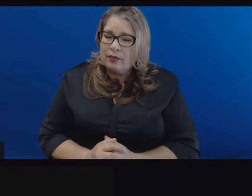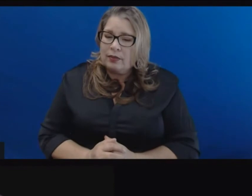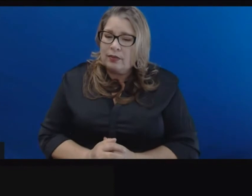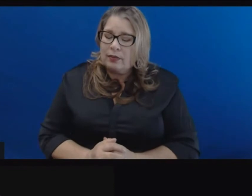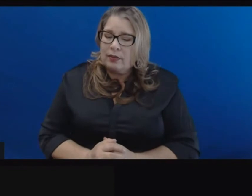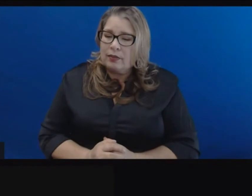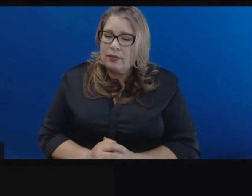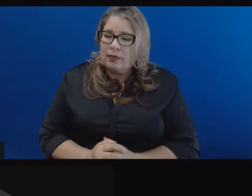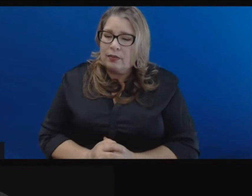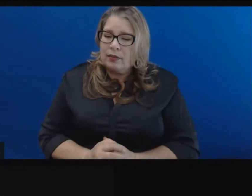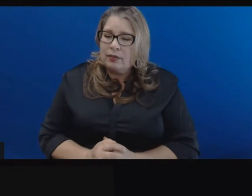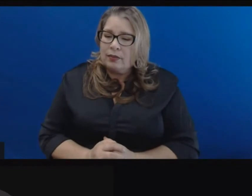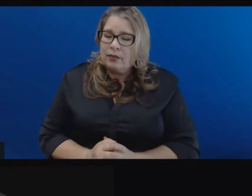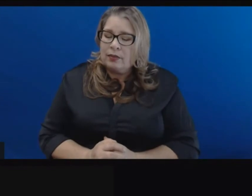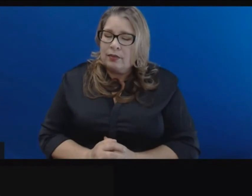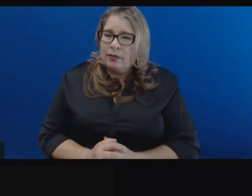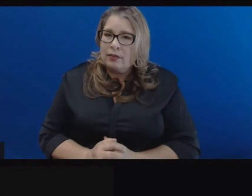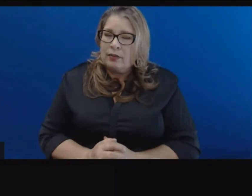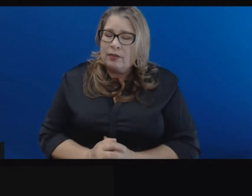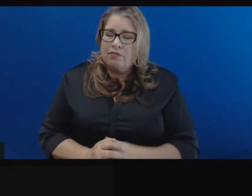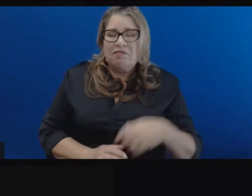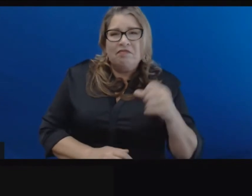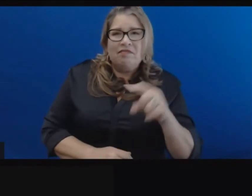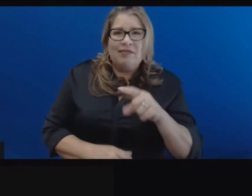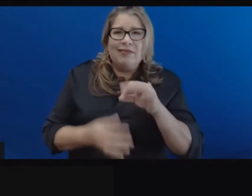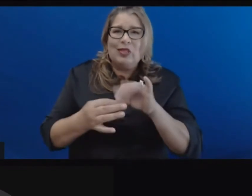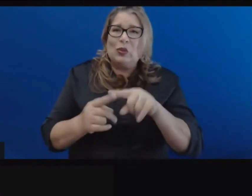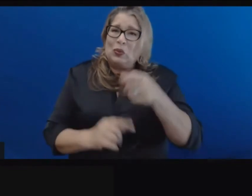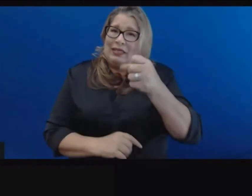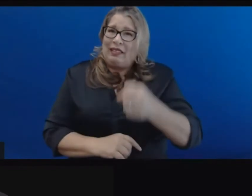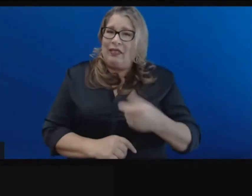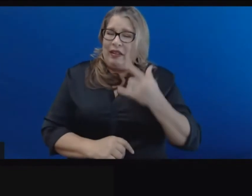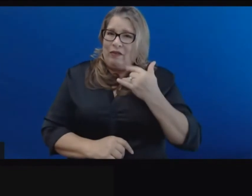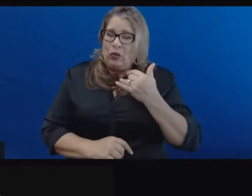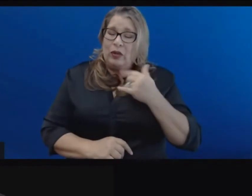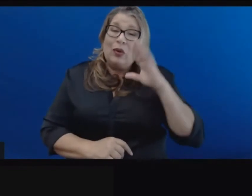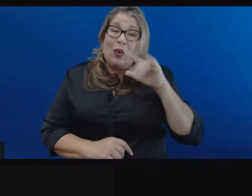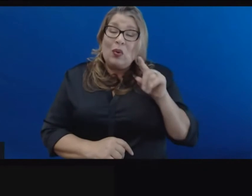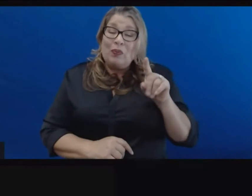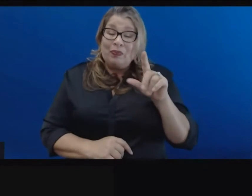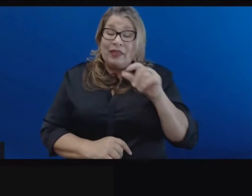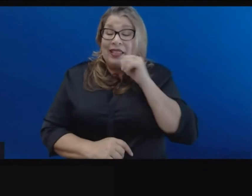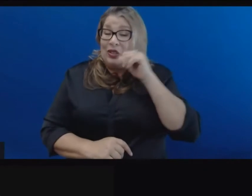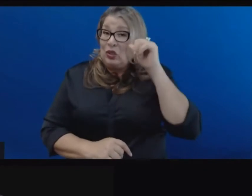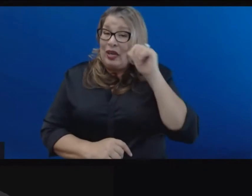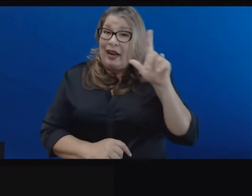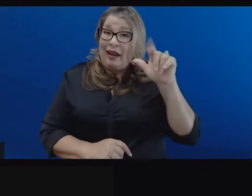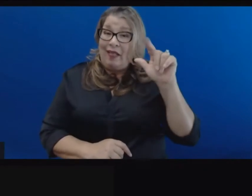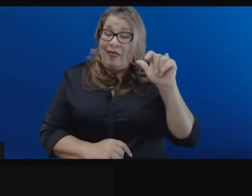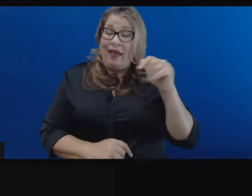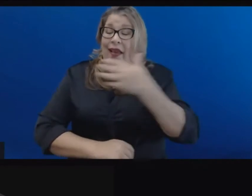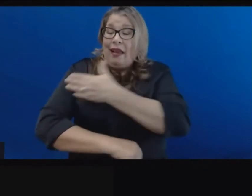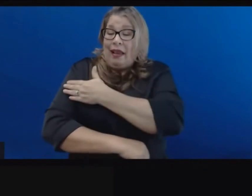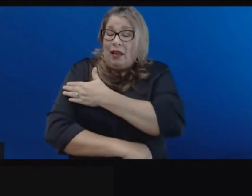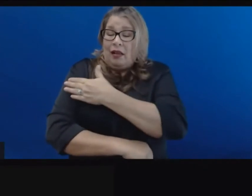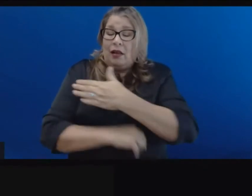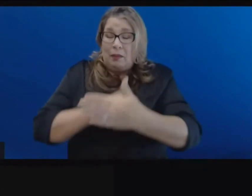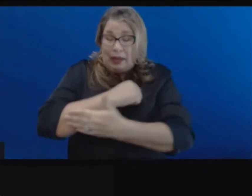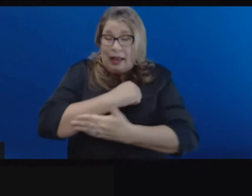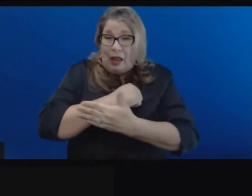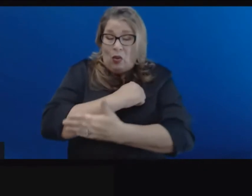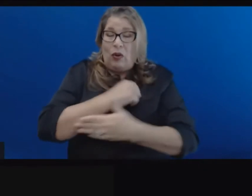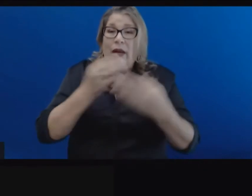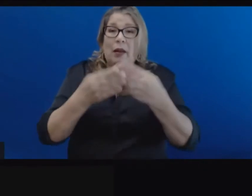Health Director, put out a push for people to not only wear masks when they leave their house, but asking